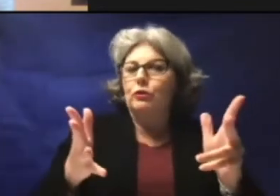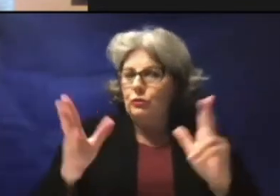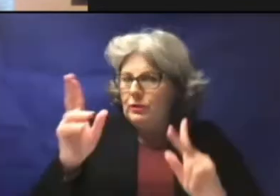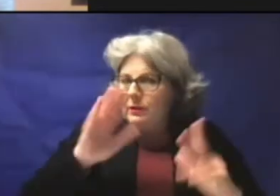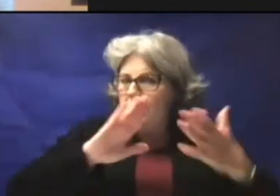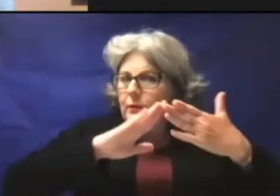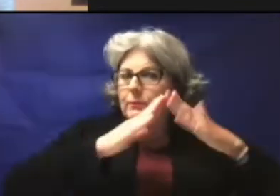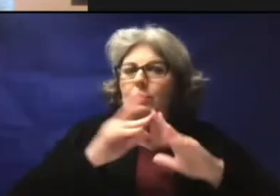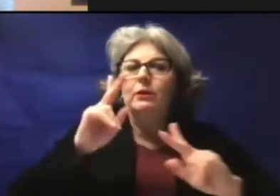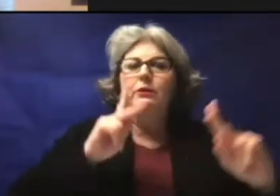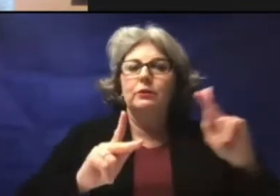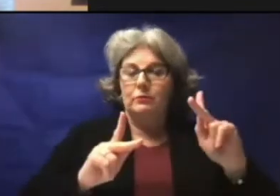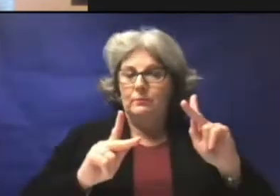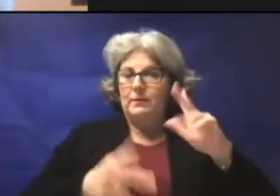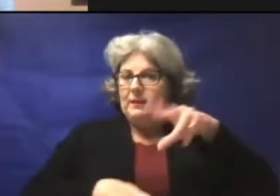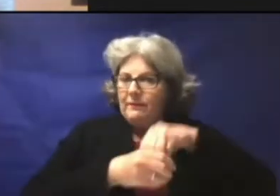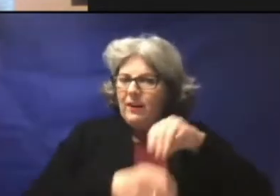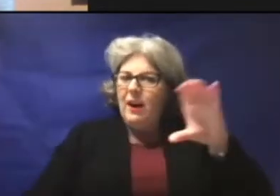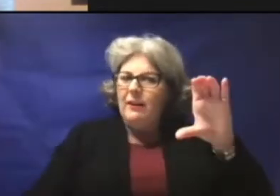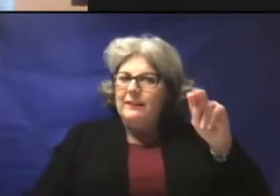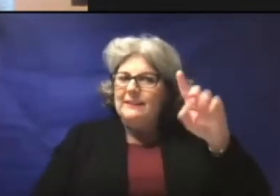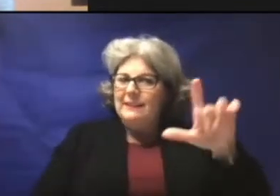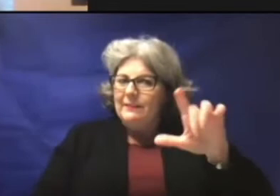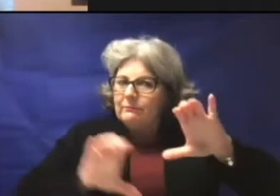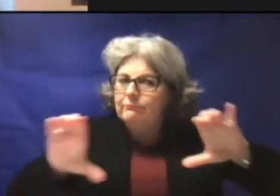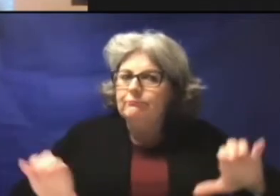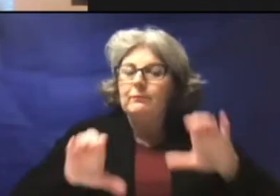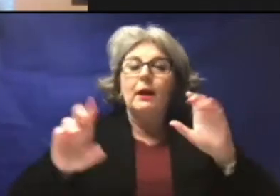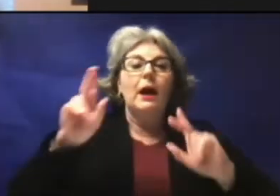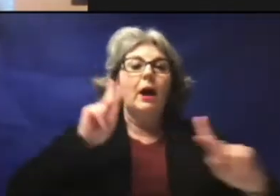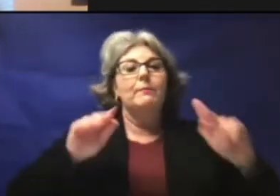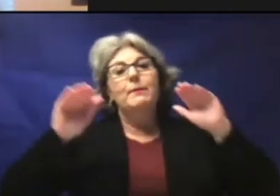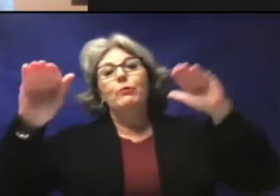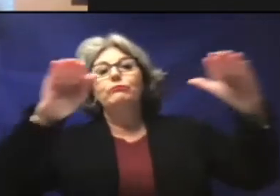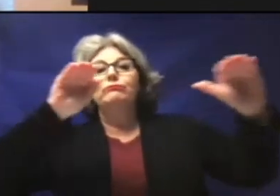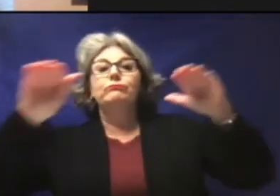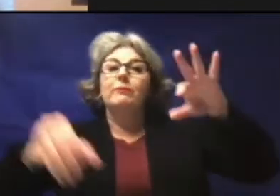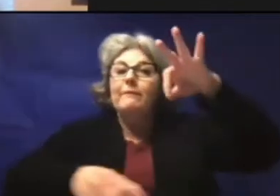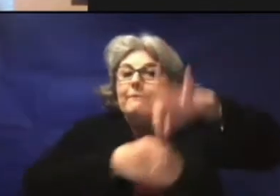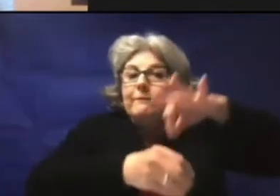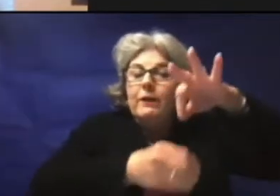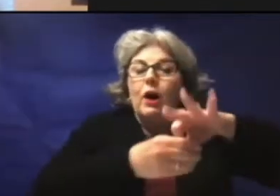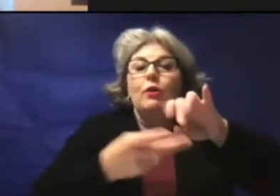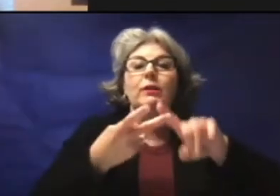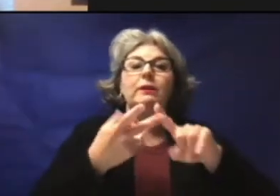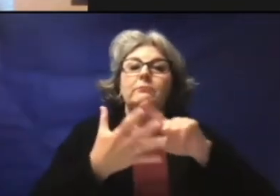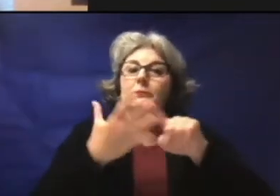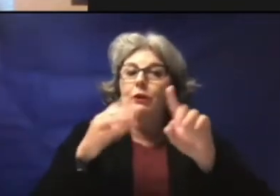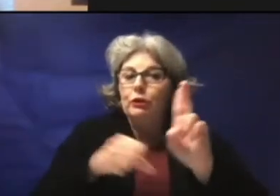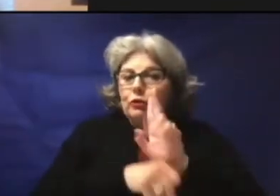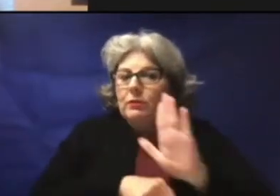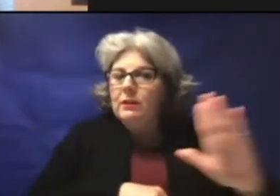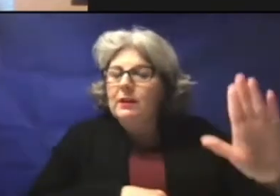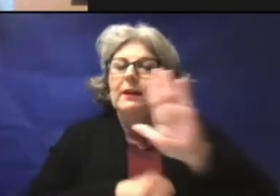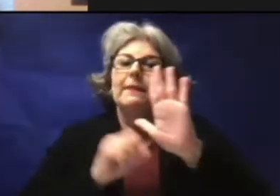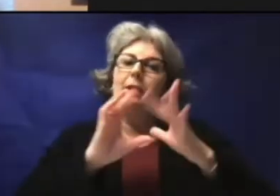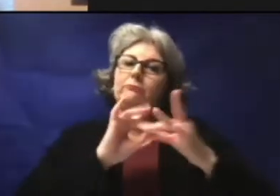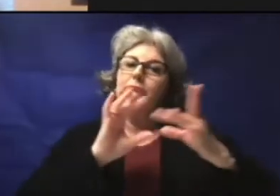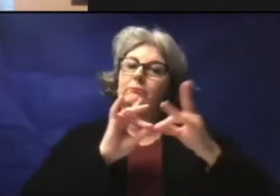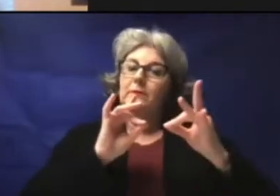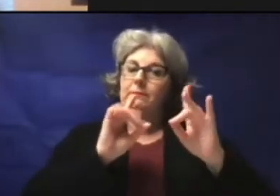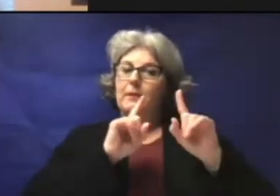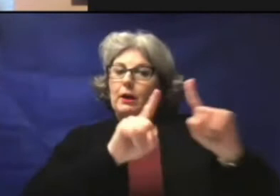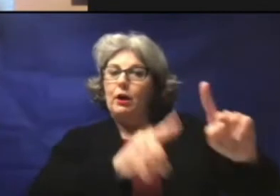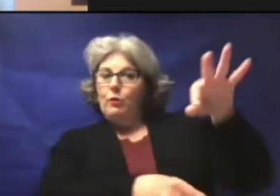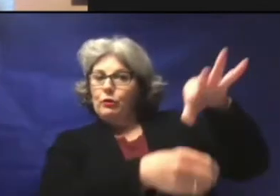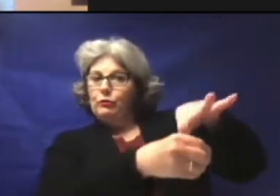community members to be civically engaged. We need our people out there voting and using their voice by going to the